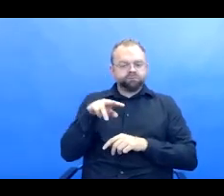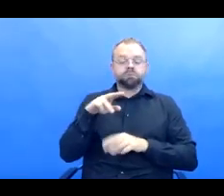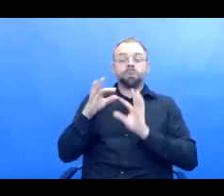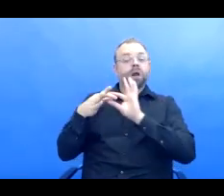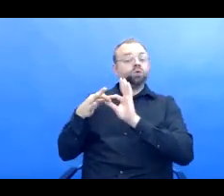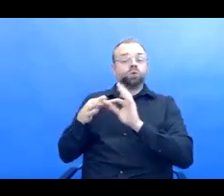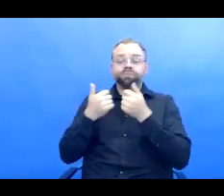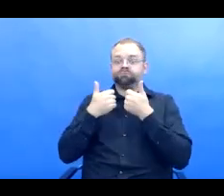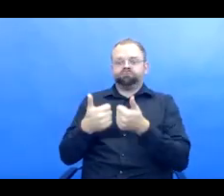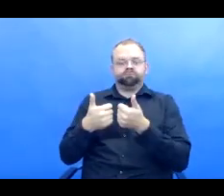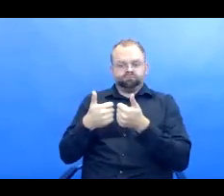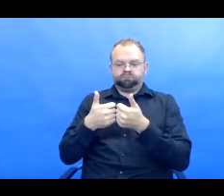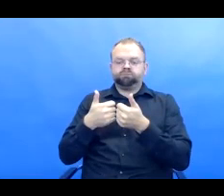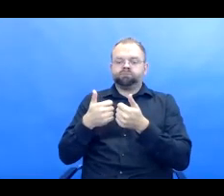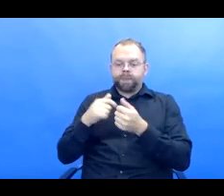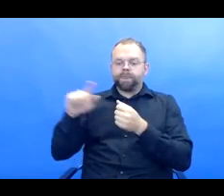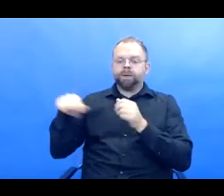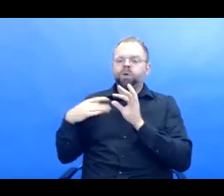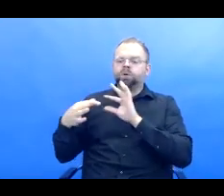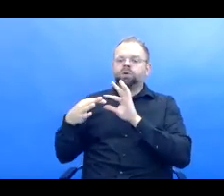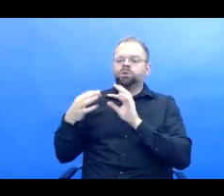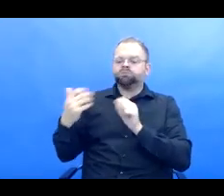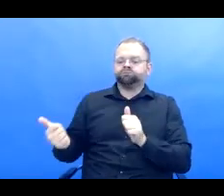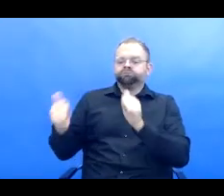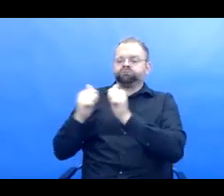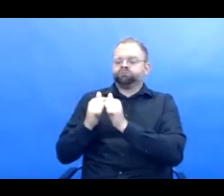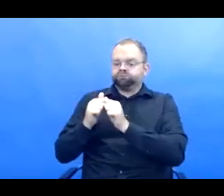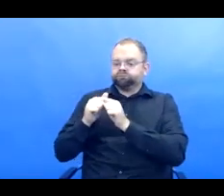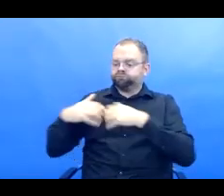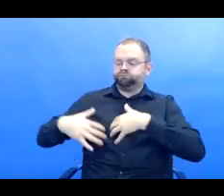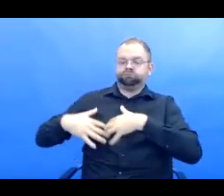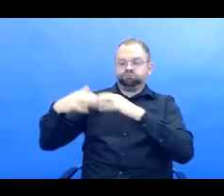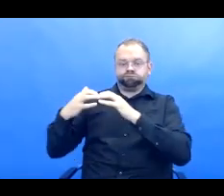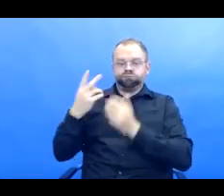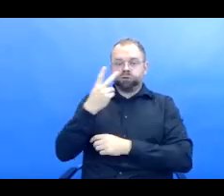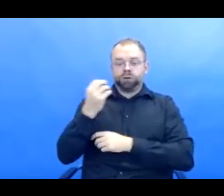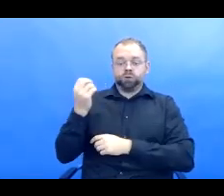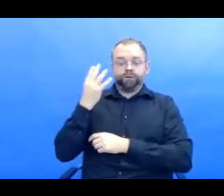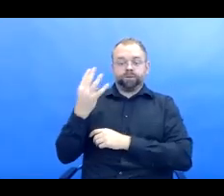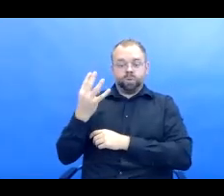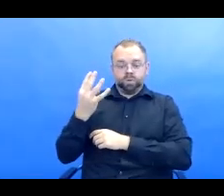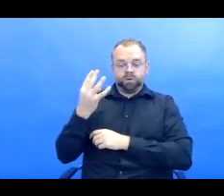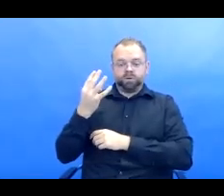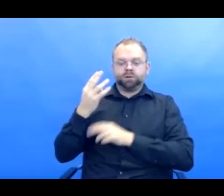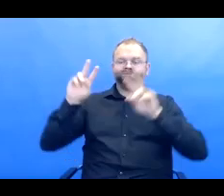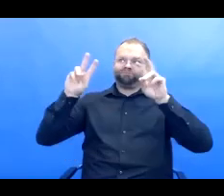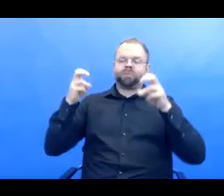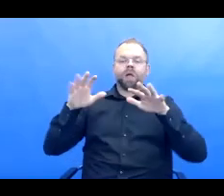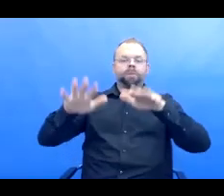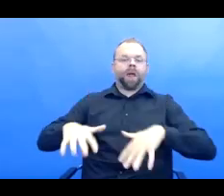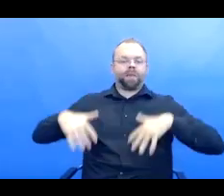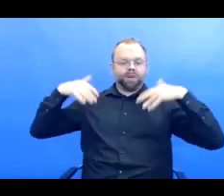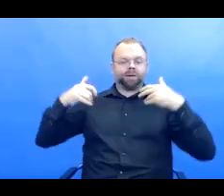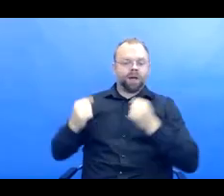to mainstream disability in both government and private sector, but most importantly,